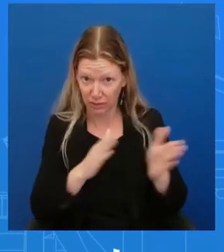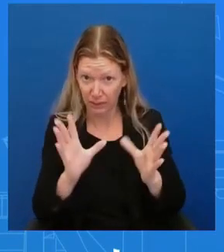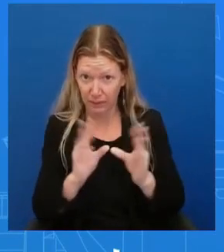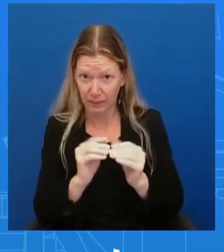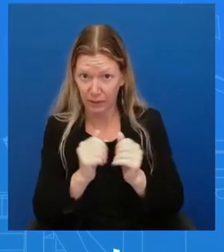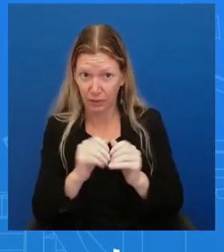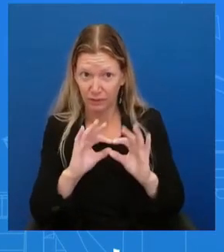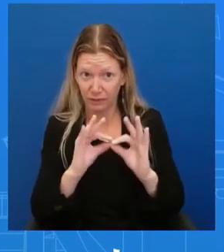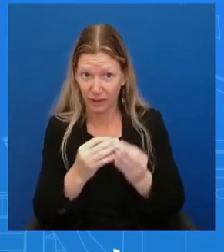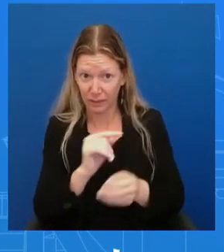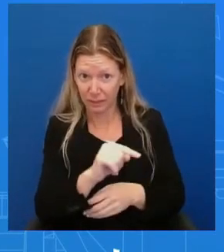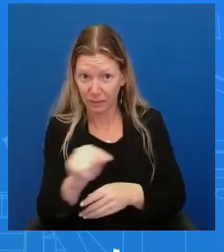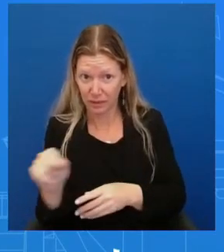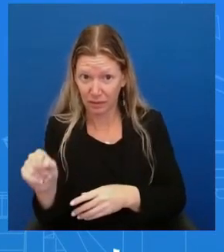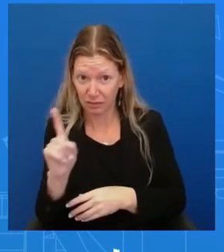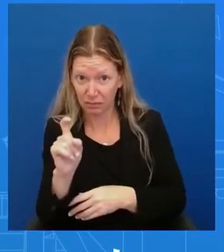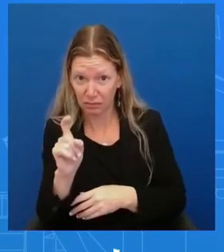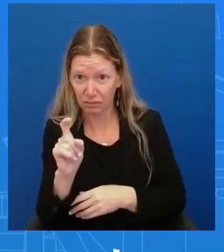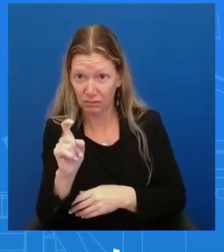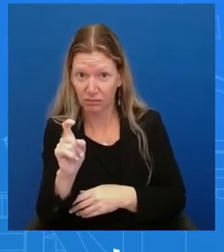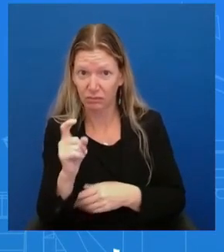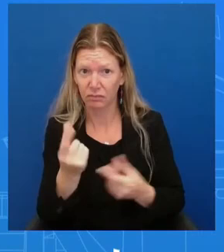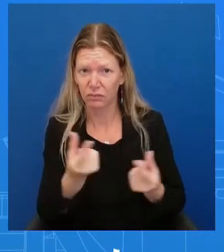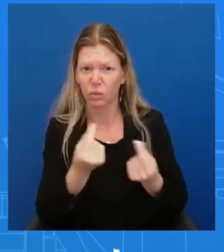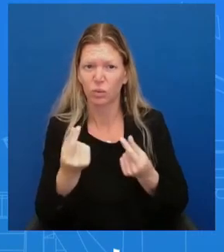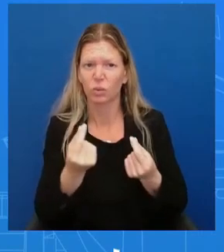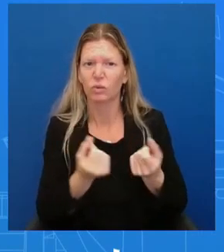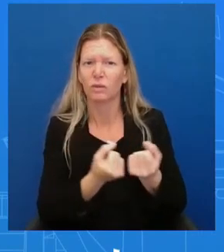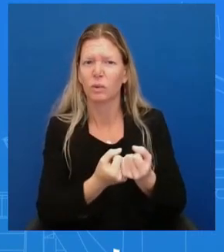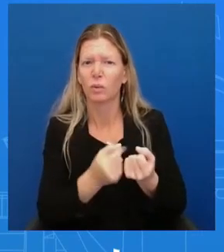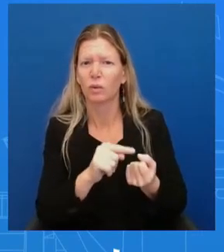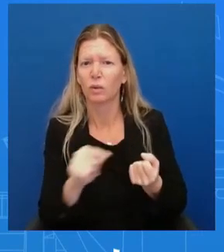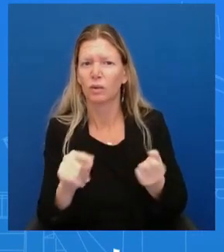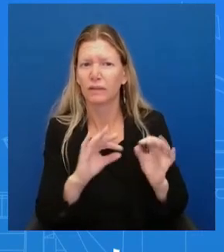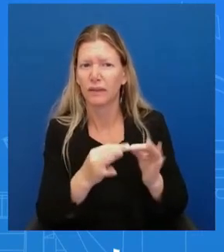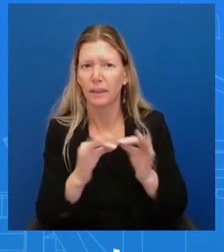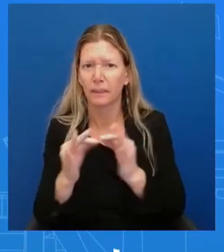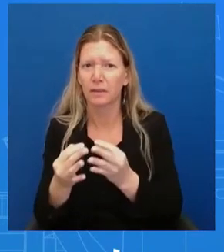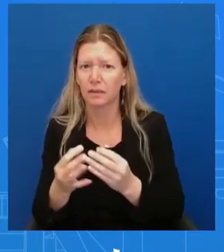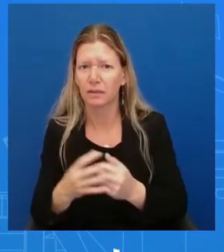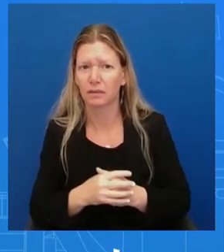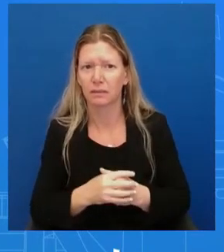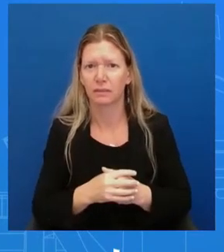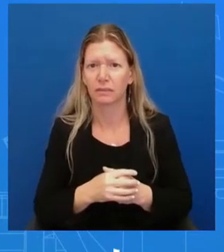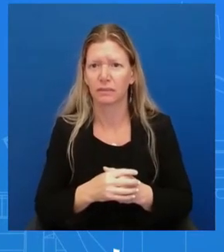facing difficult decisions, for example, where to hold a funeral? Because some of the family members cannot leave